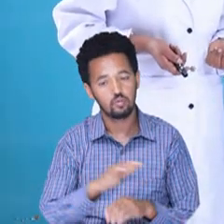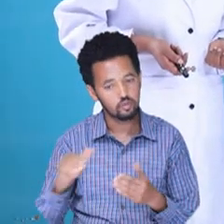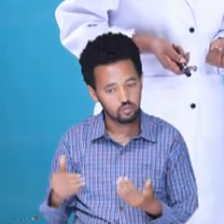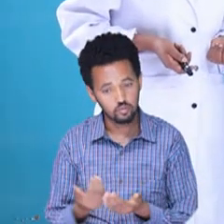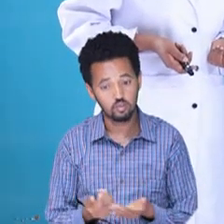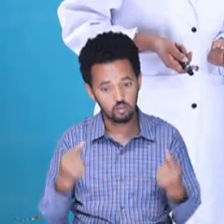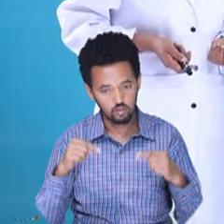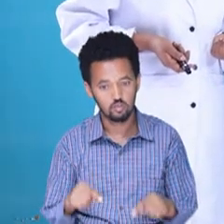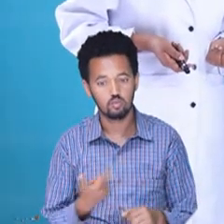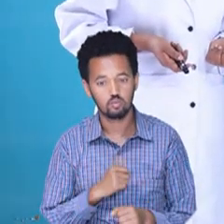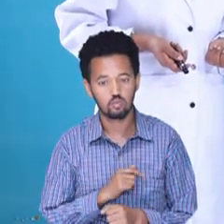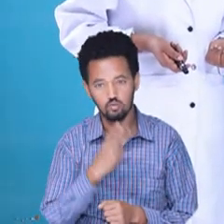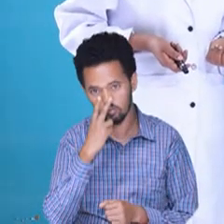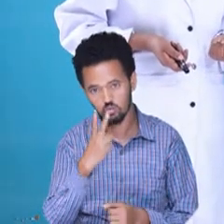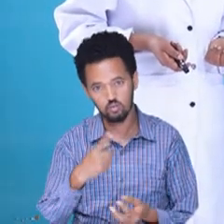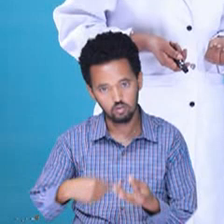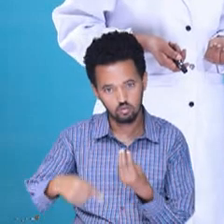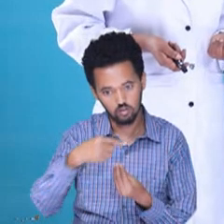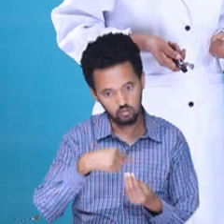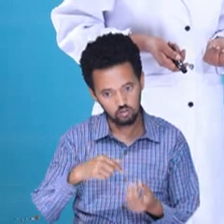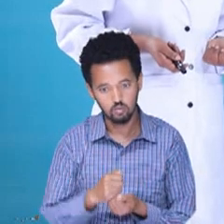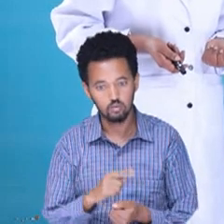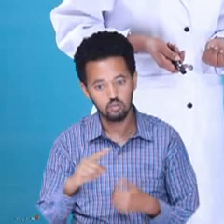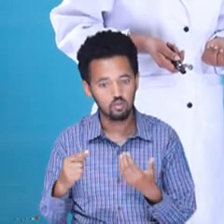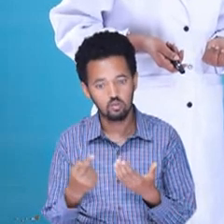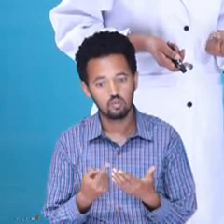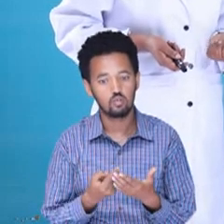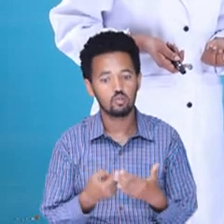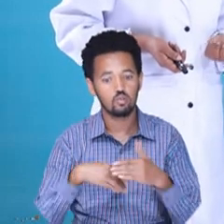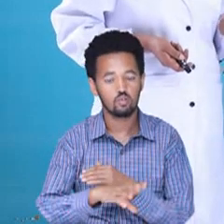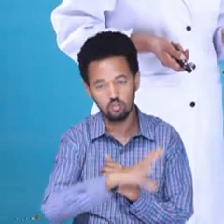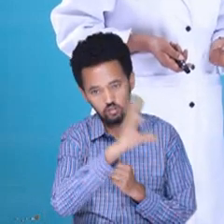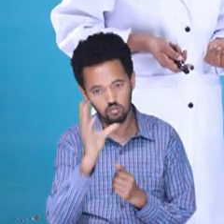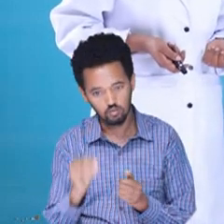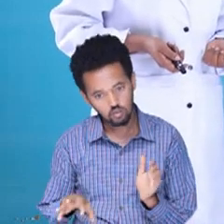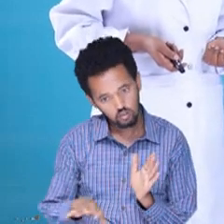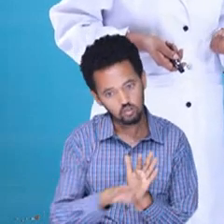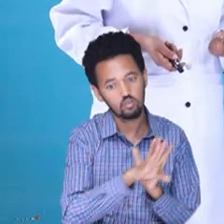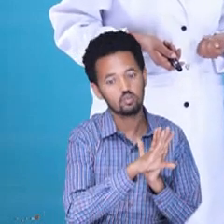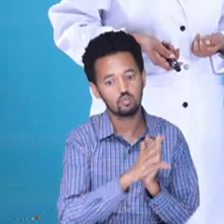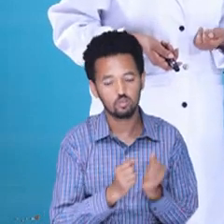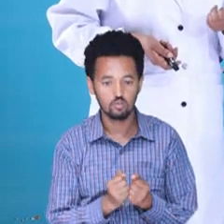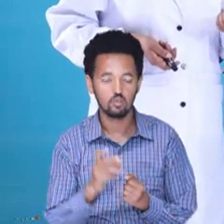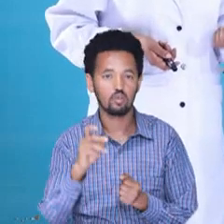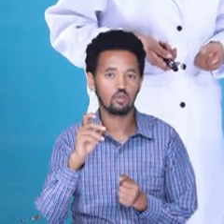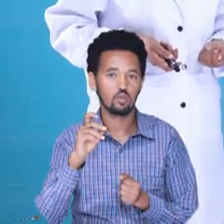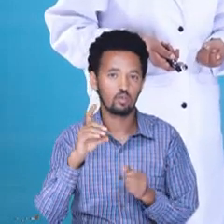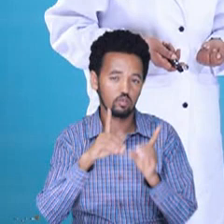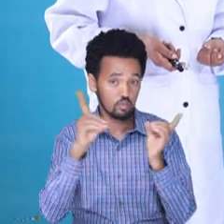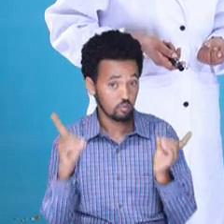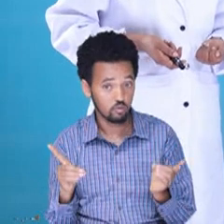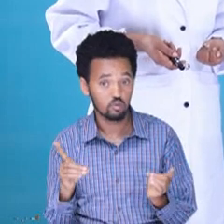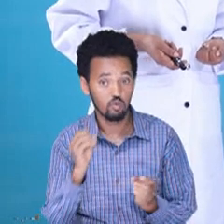Generally today, we have seen about drainage of Africa, lakes of Africa, dams of